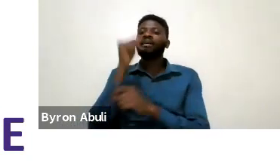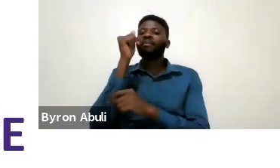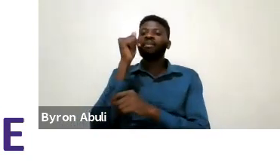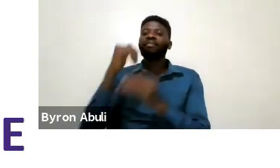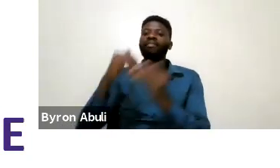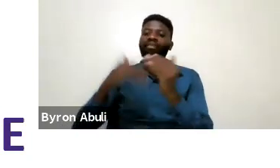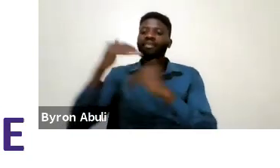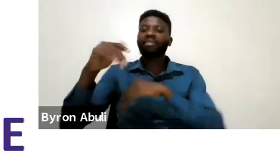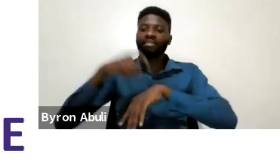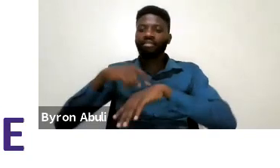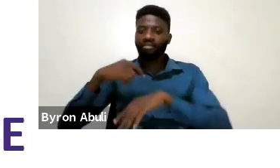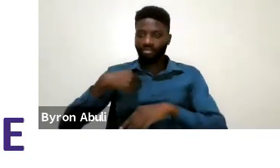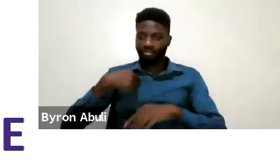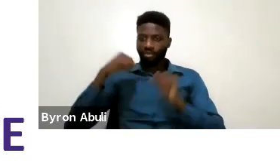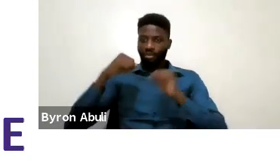time.